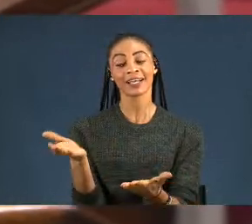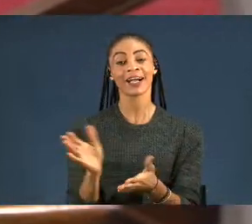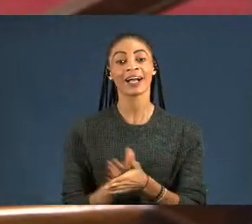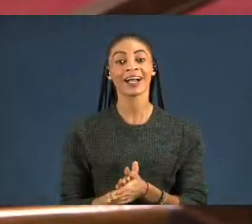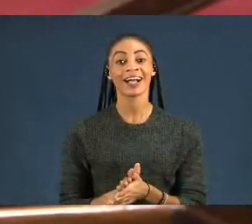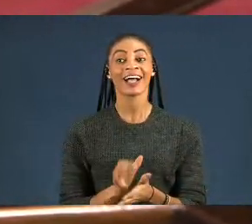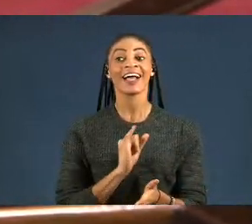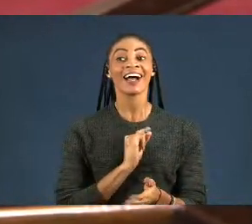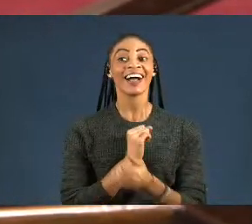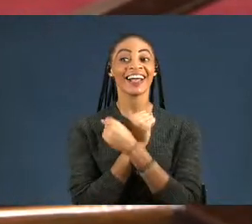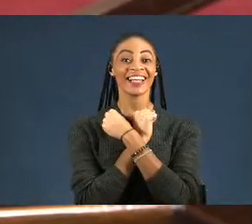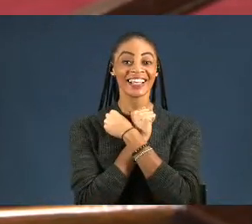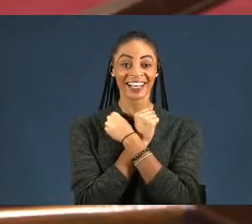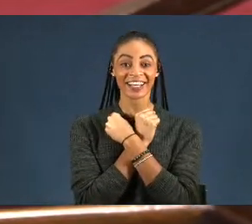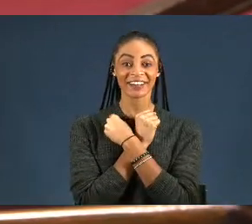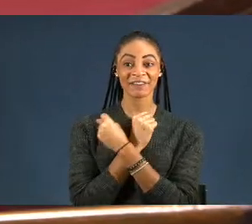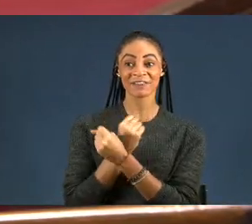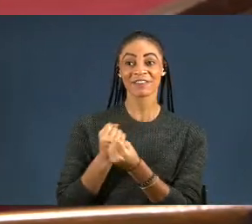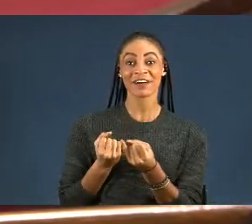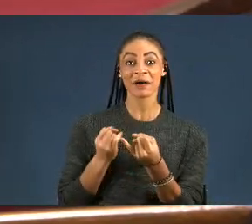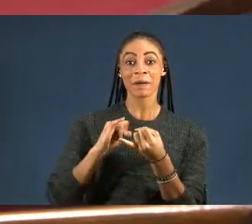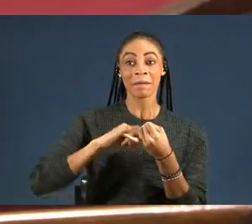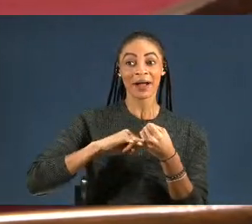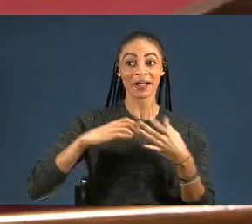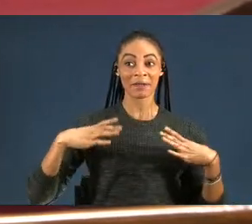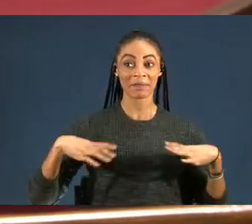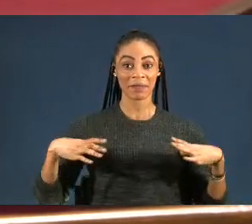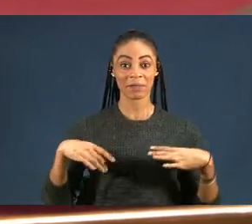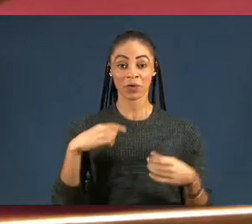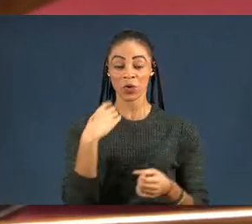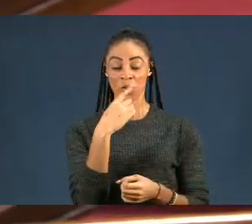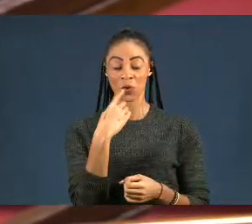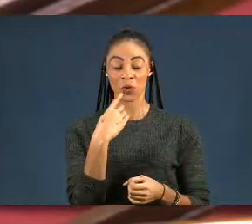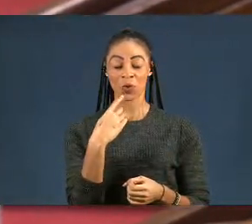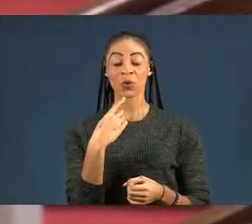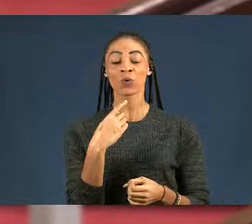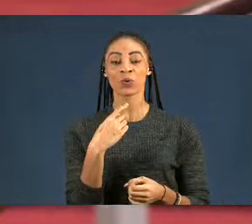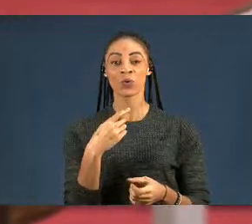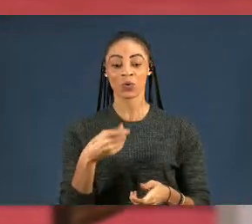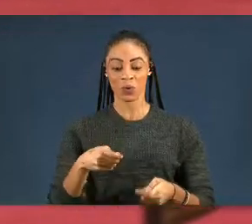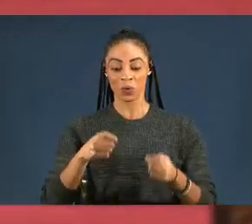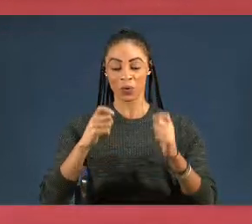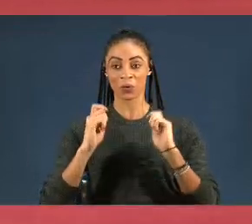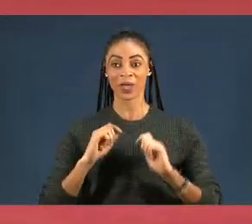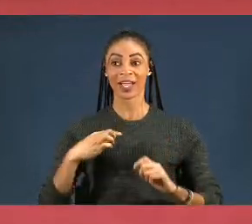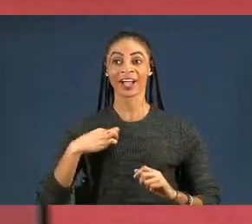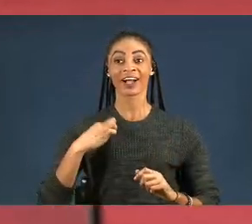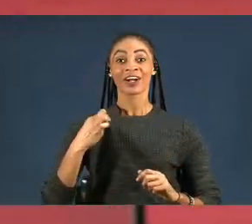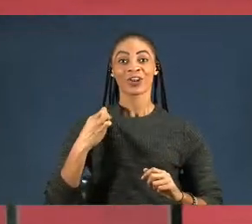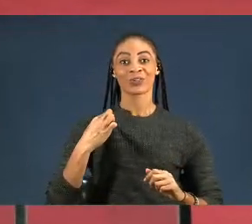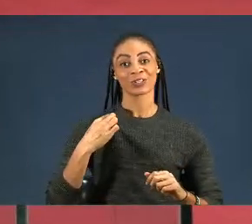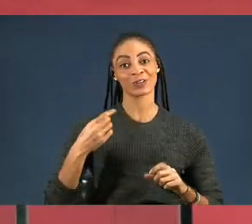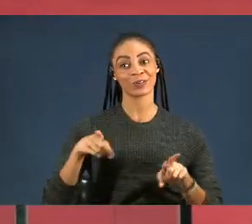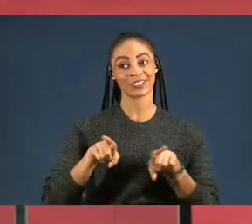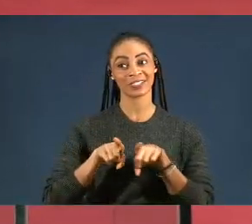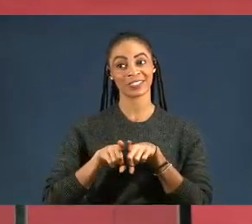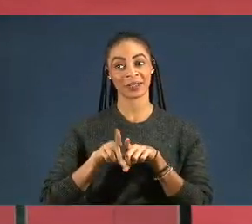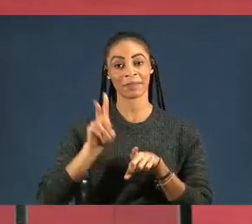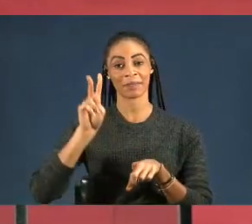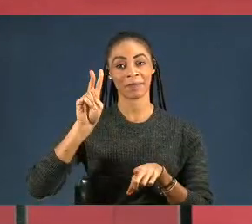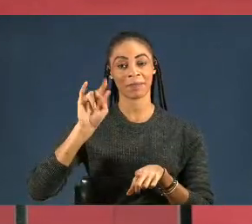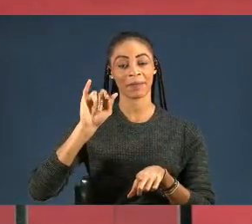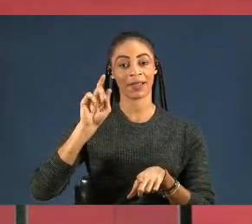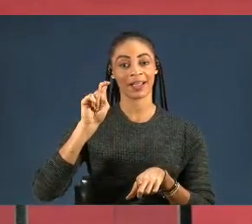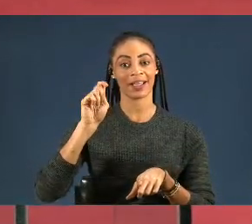vitenges. Zinafanana. Me, I don't know if I have that grace. But I admire it. I